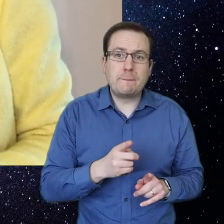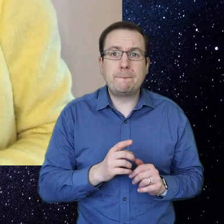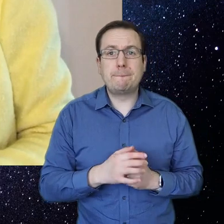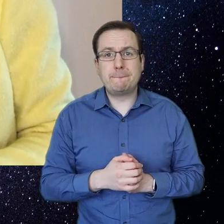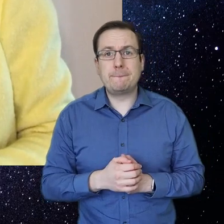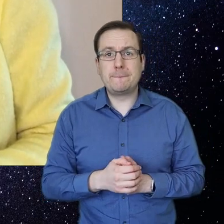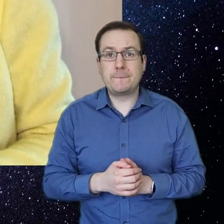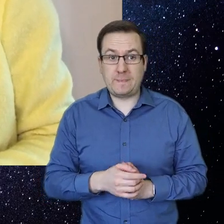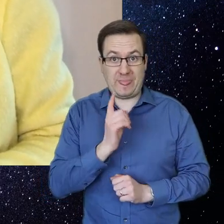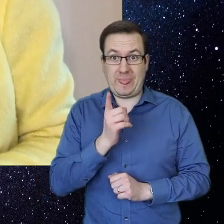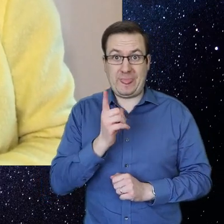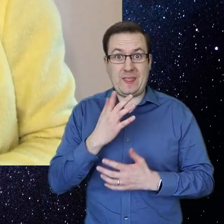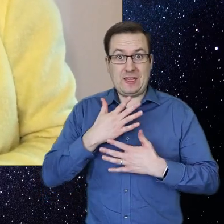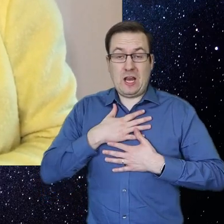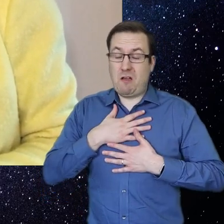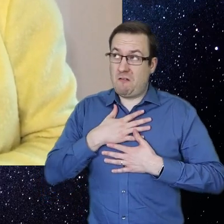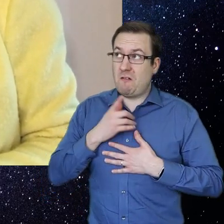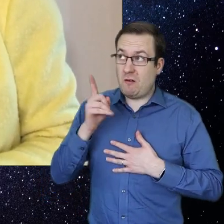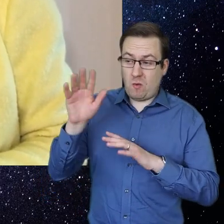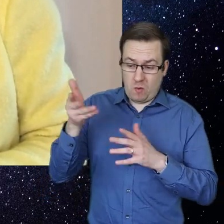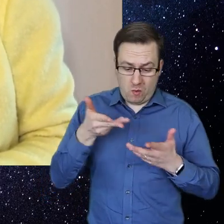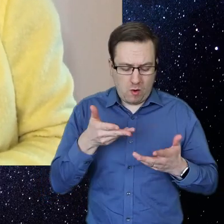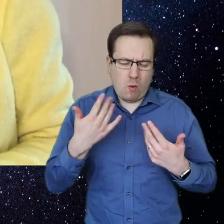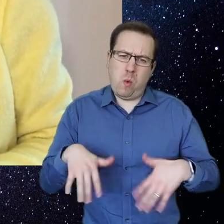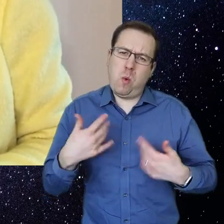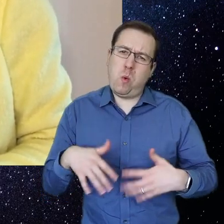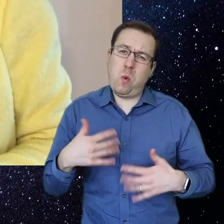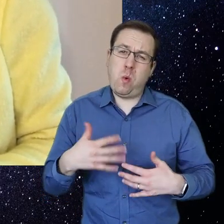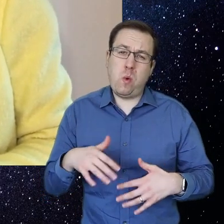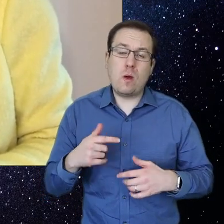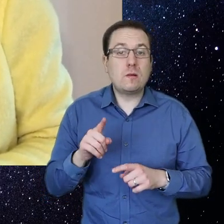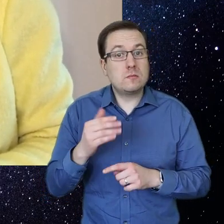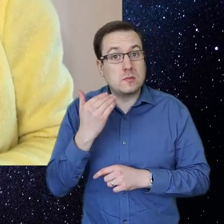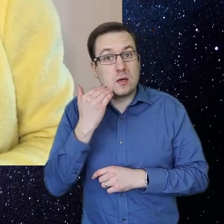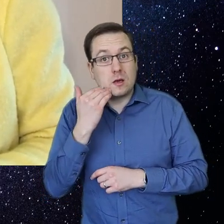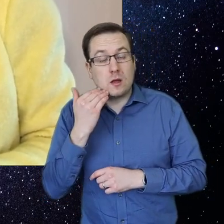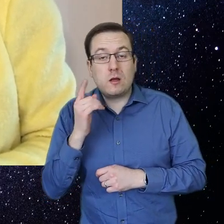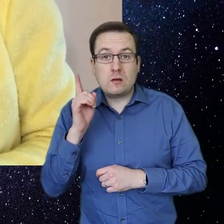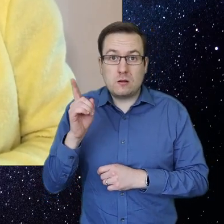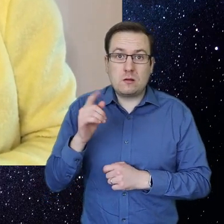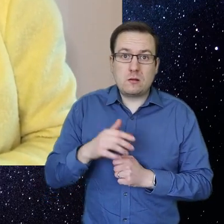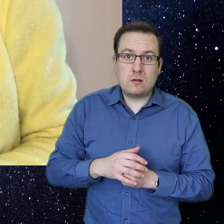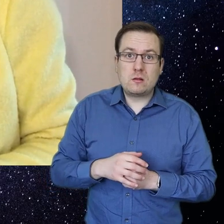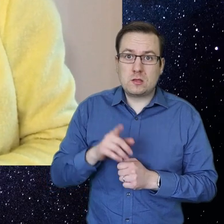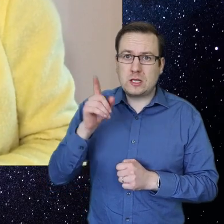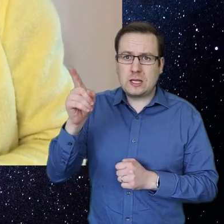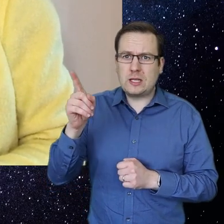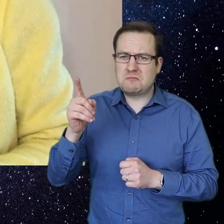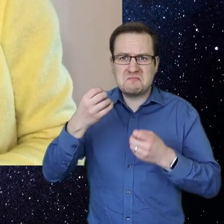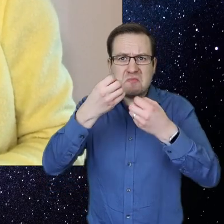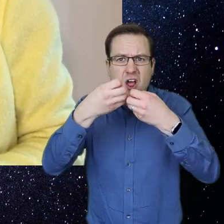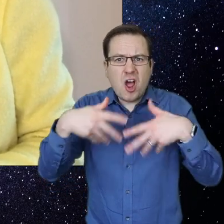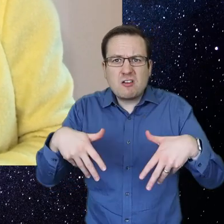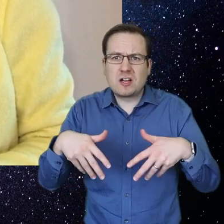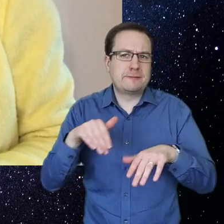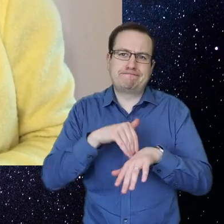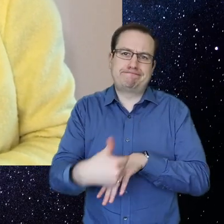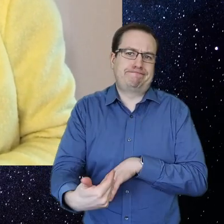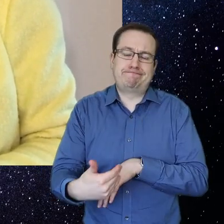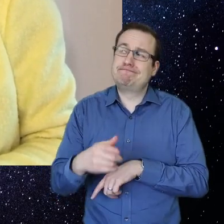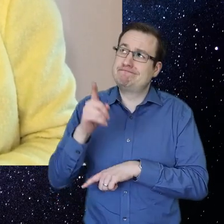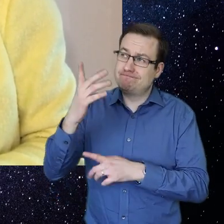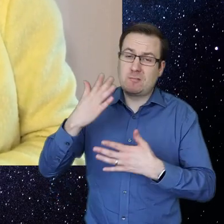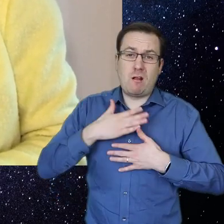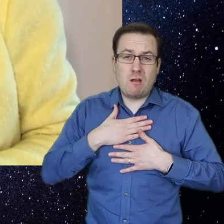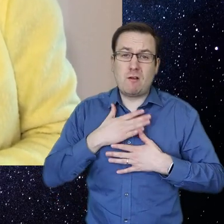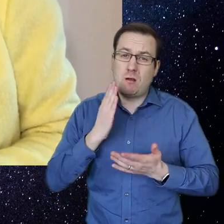This love is fierce and tender. It defies unjust rules and hierarchies. The